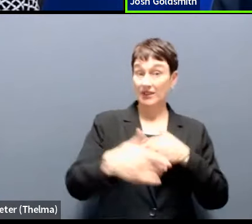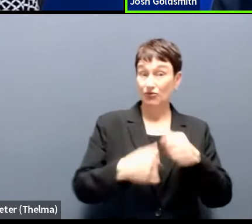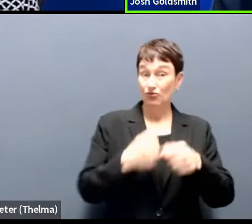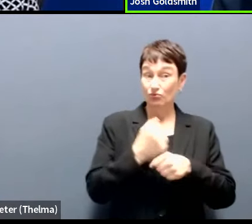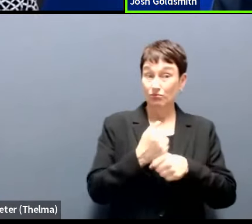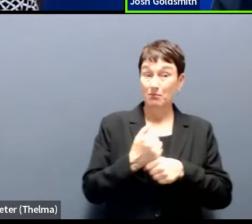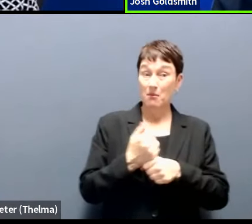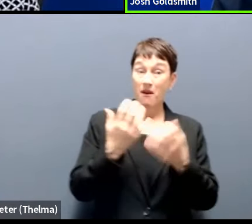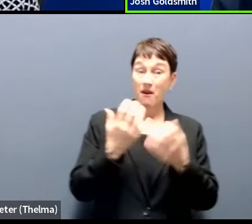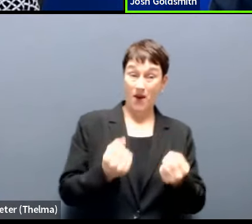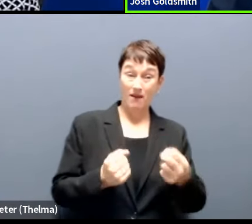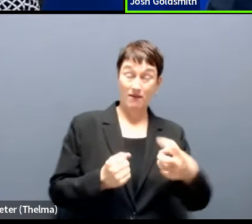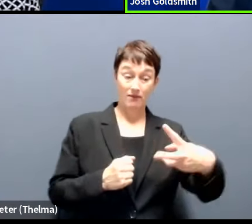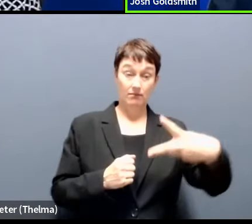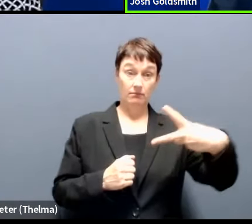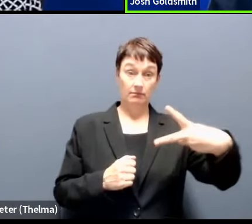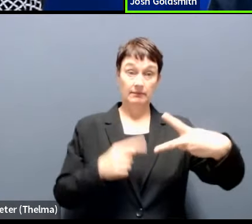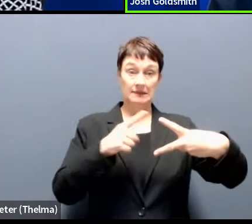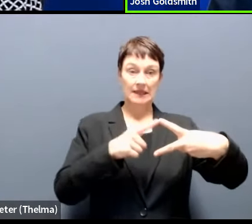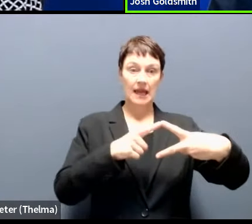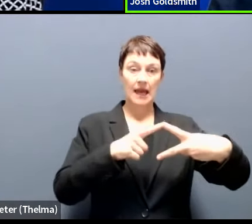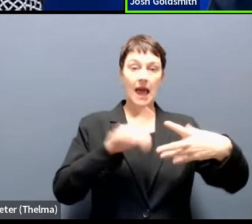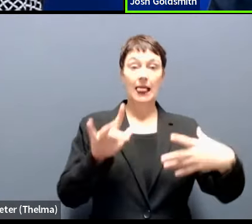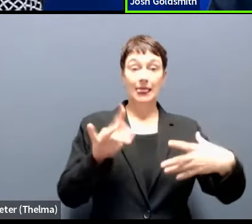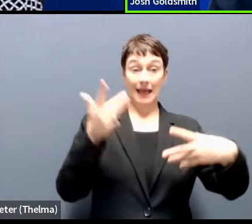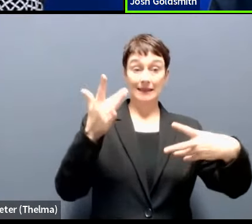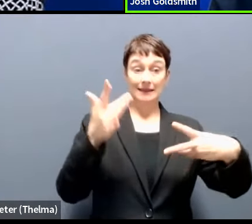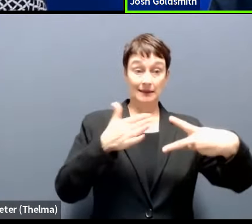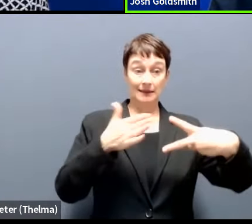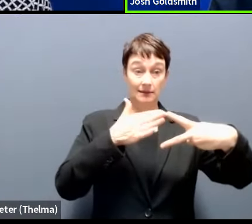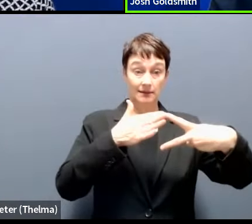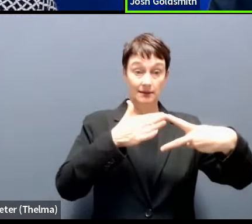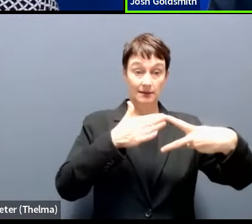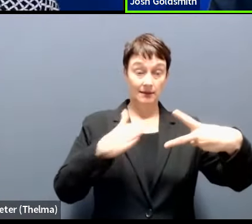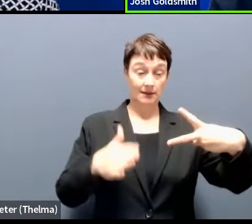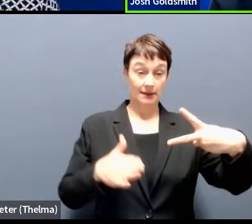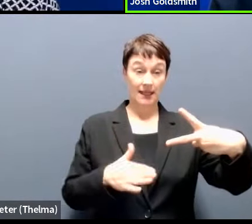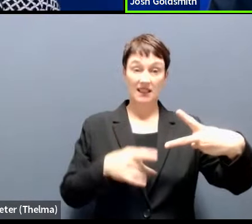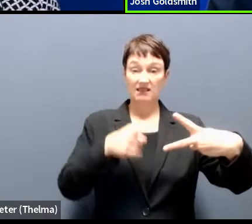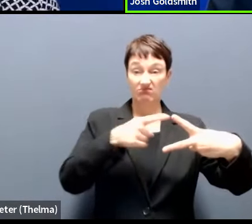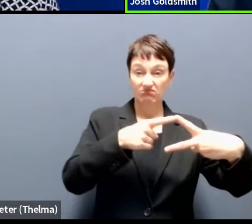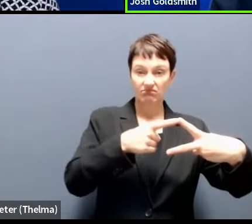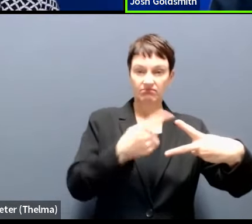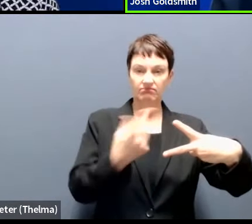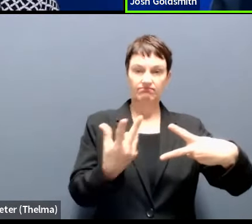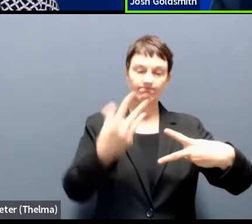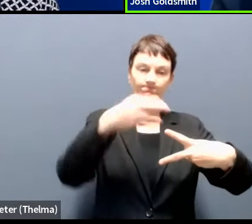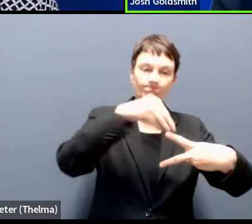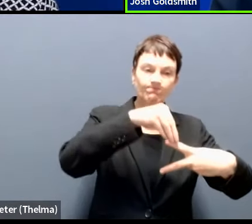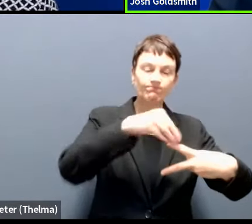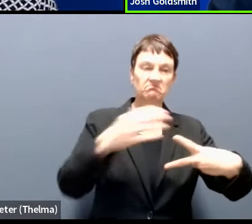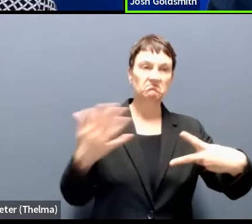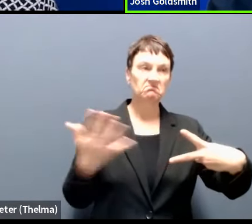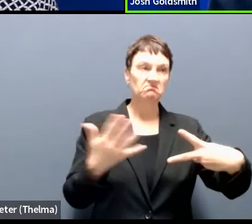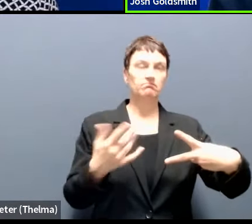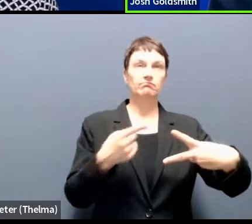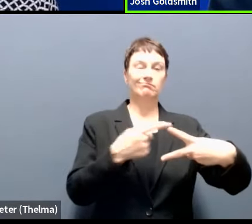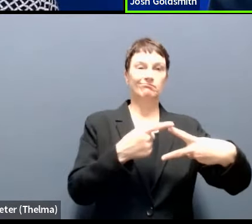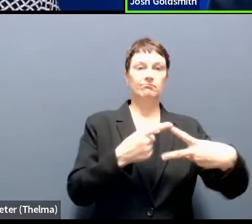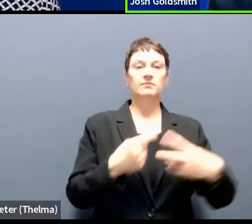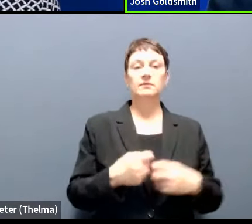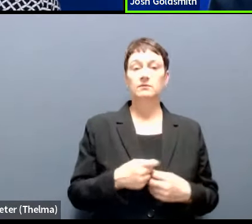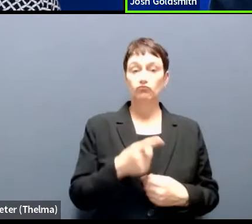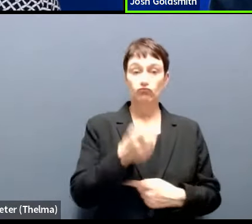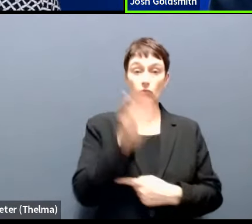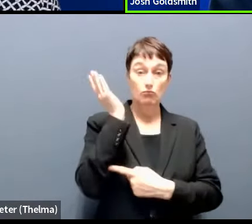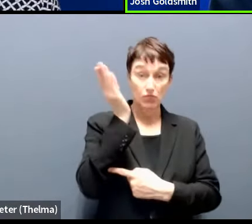a light Power Pack. The light Power Pack includes the access to the